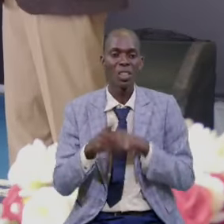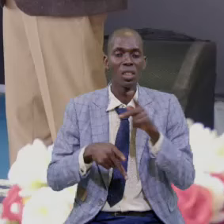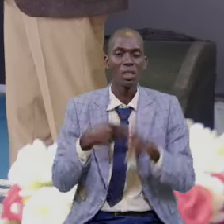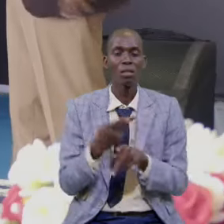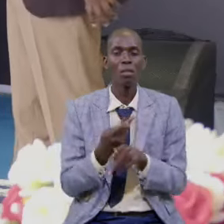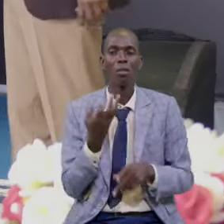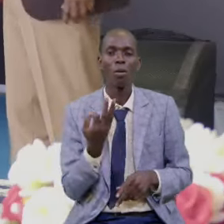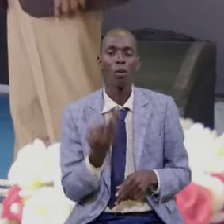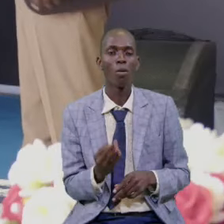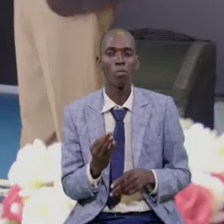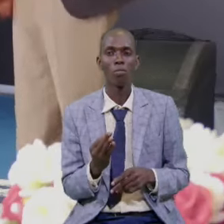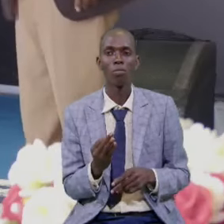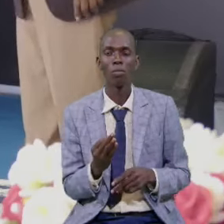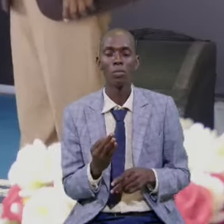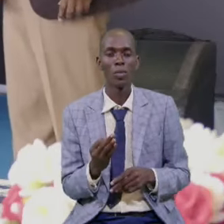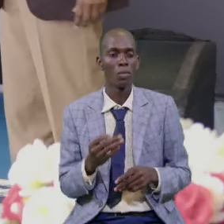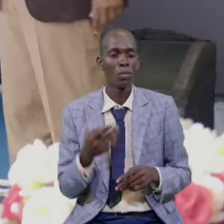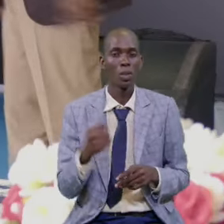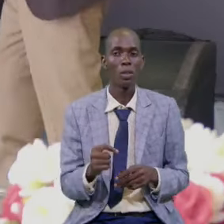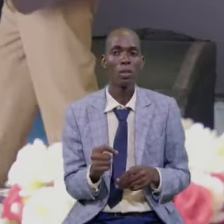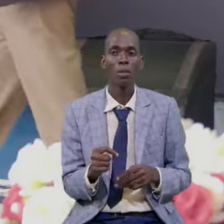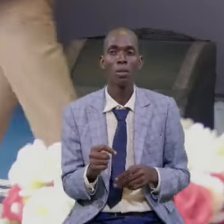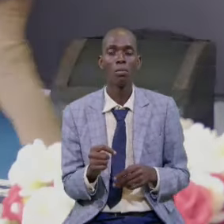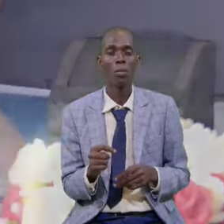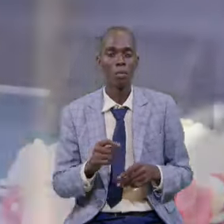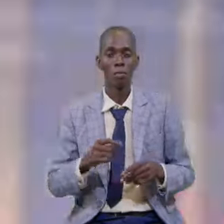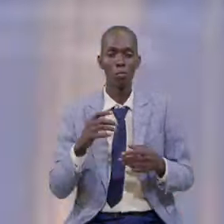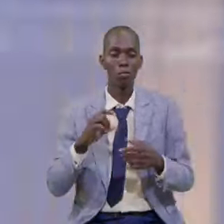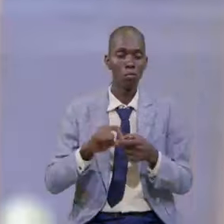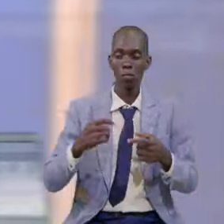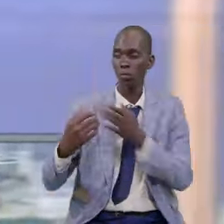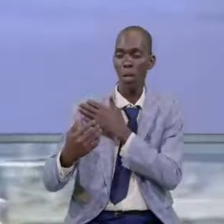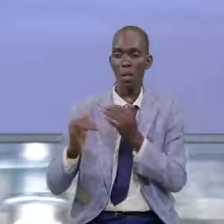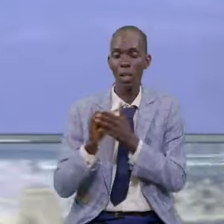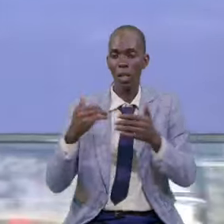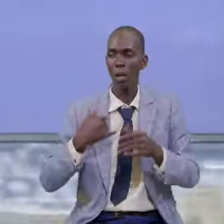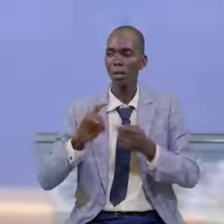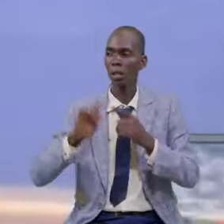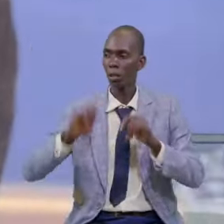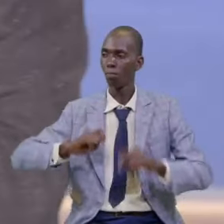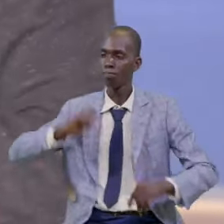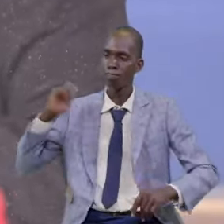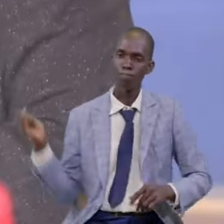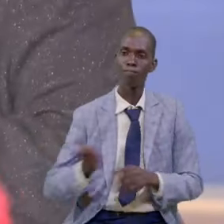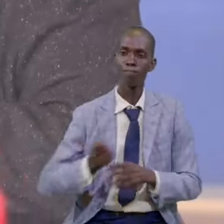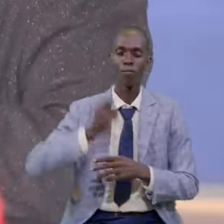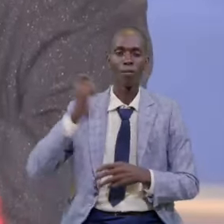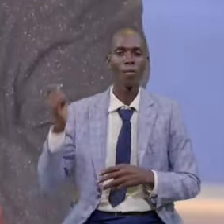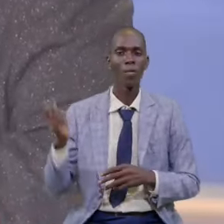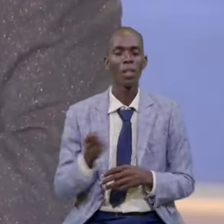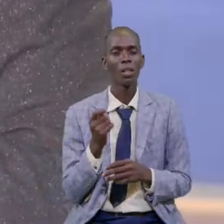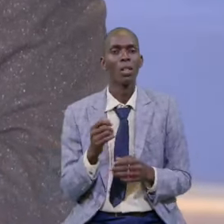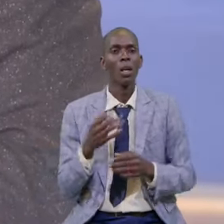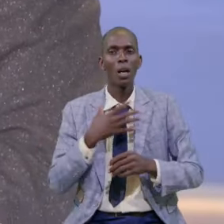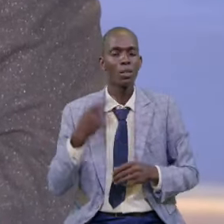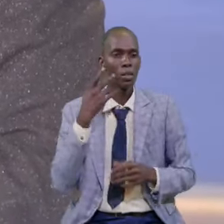joints he had that could swing very well. You can tell the sight he had. Yes, he saw